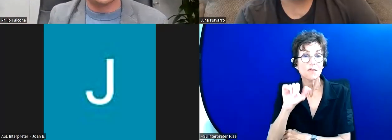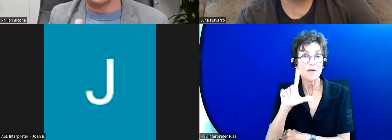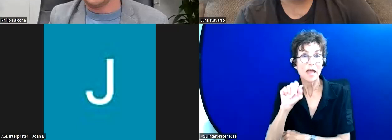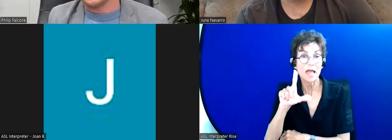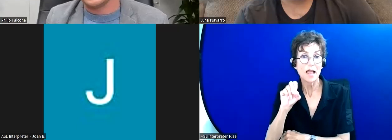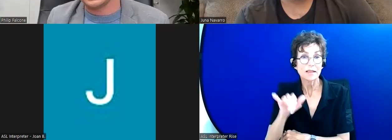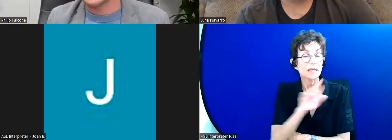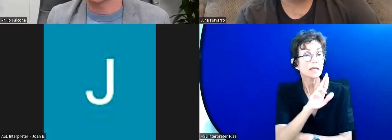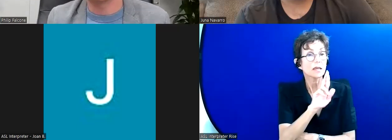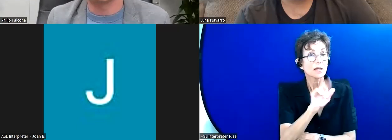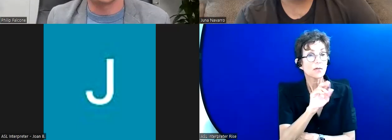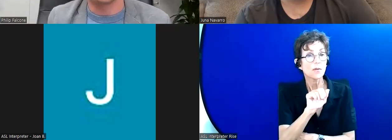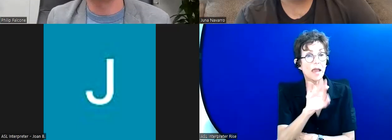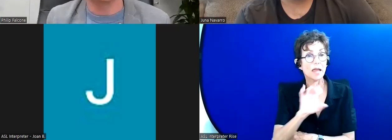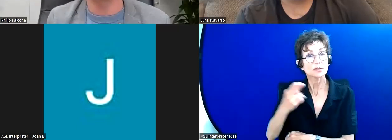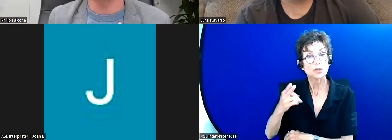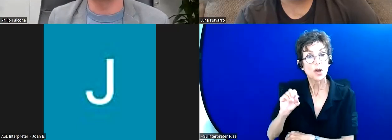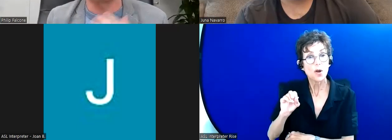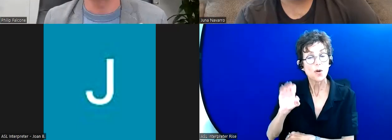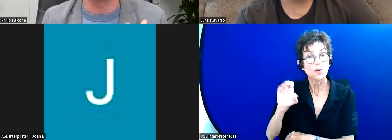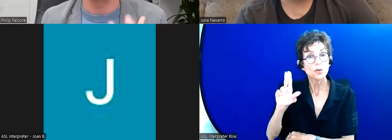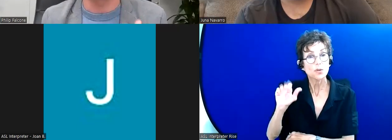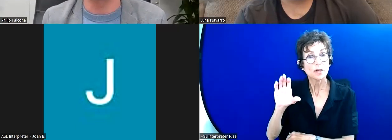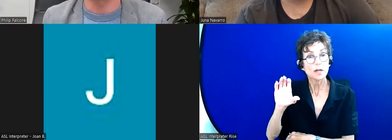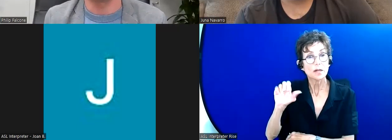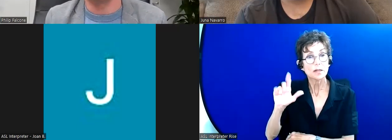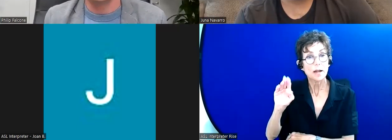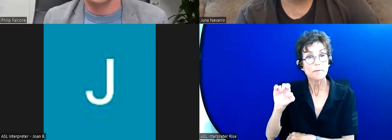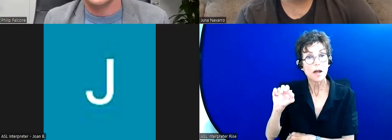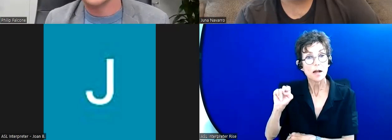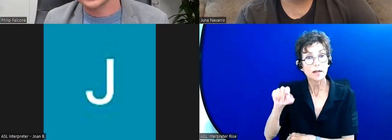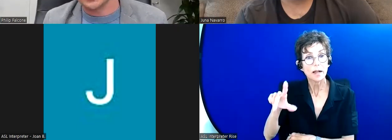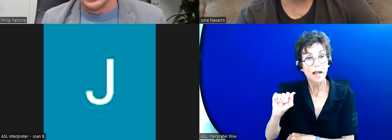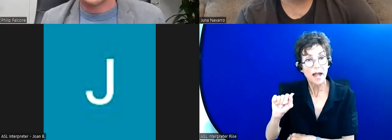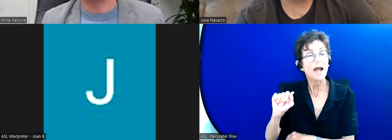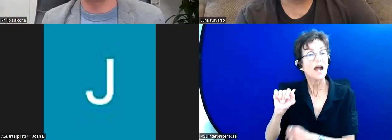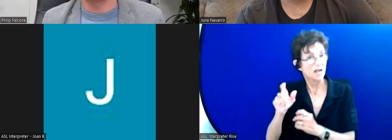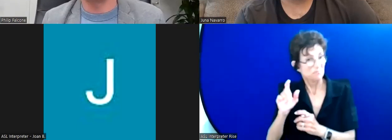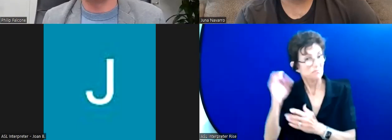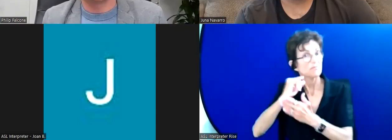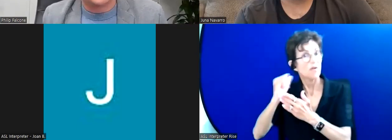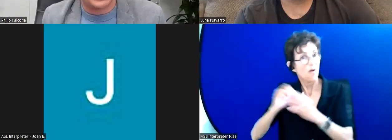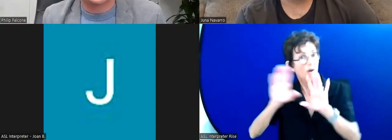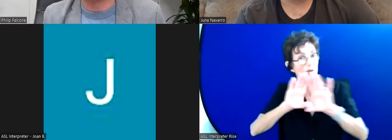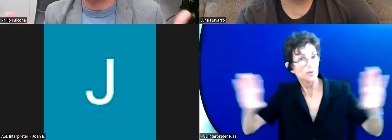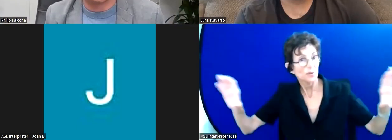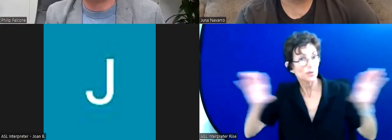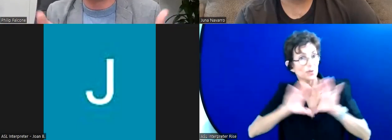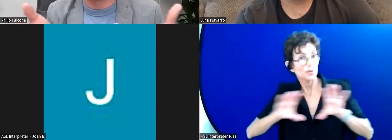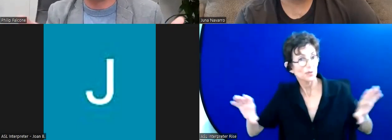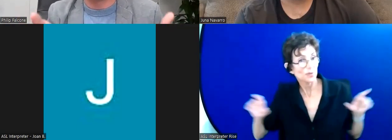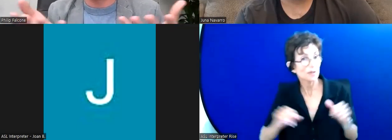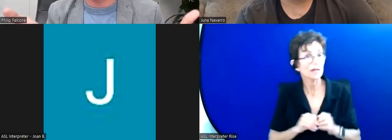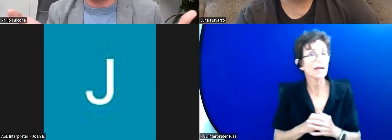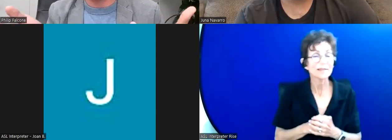were existing before, but I wasn't as familiar with them. I'm really starting to see them now. So I think that's a great thing. We're starting to see kind of